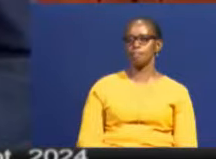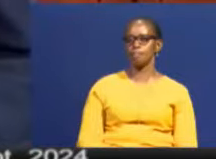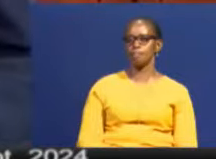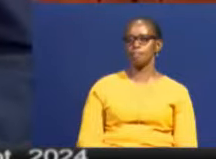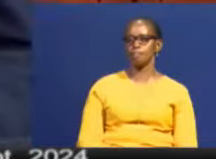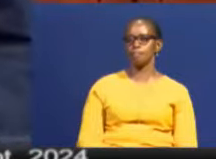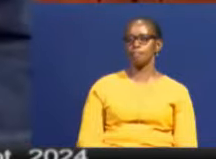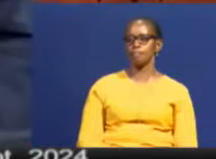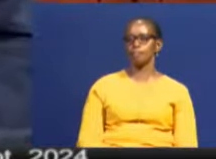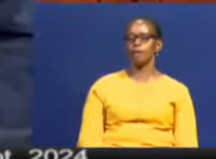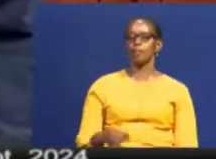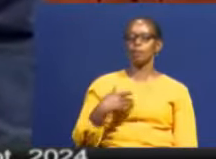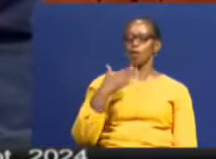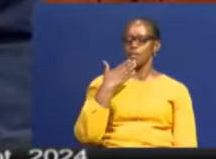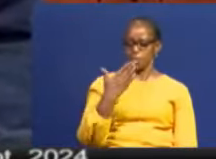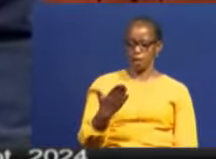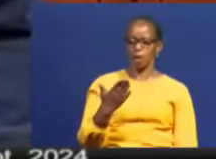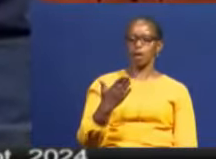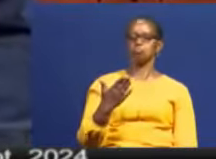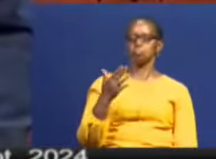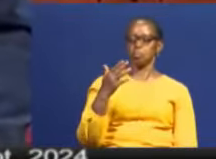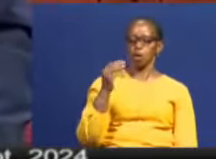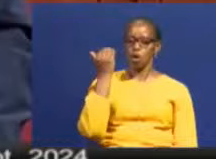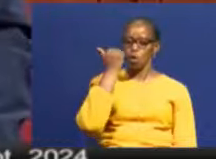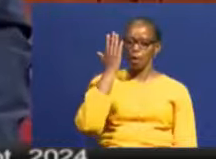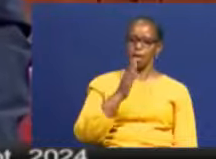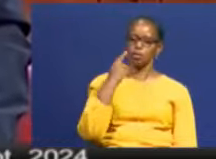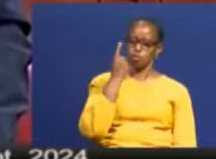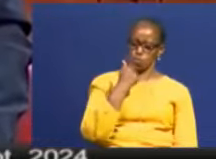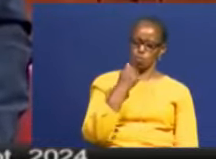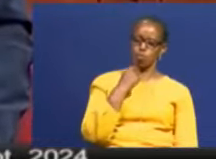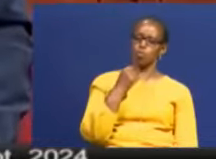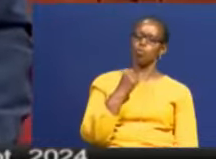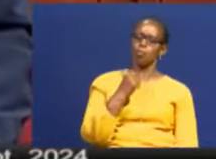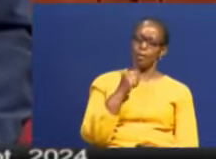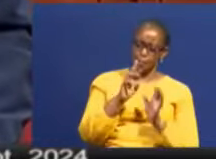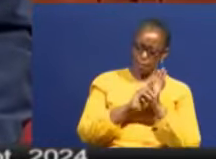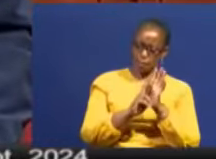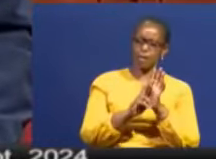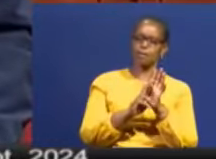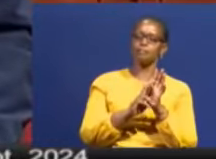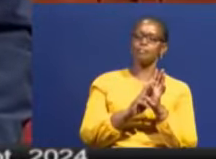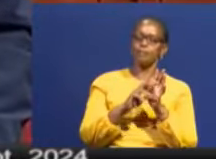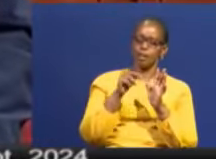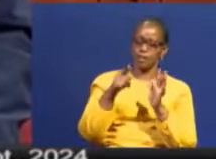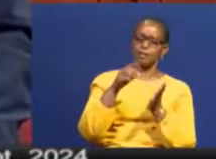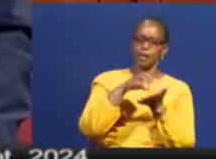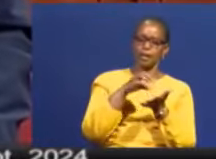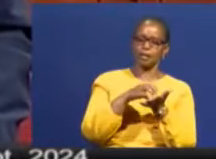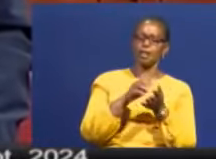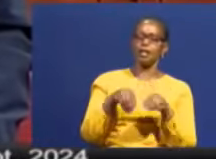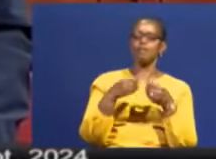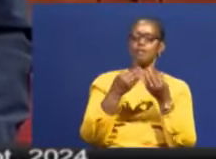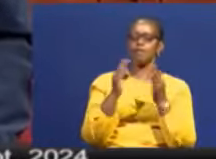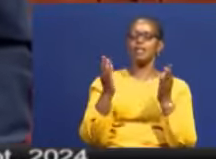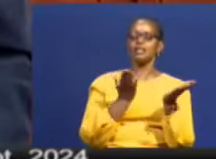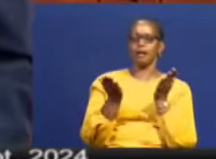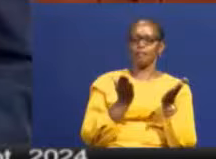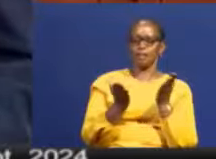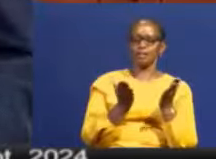bono. Honorable Chepkonga, Honorable Mrugara, Honorable Kaluma, Honorable Mutuse, Honorable Muriu, Honorable Makali, Honorable Soro,